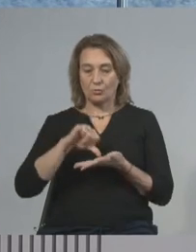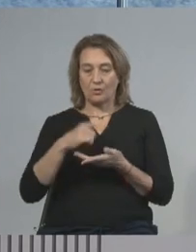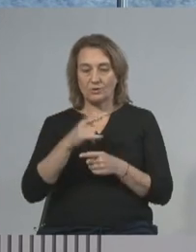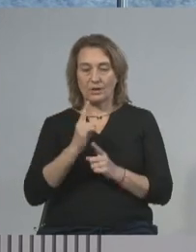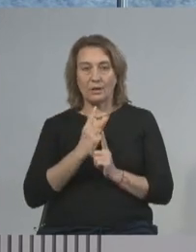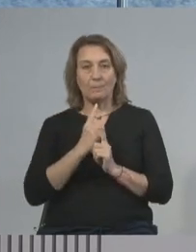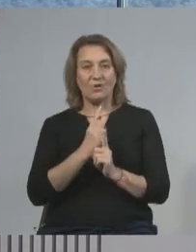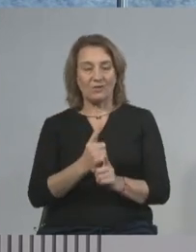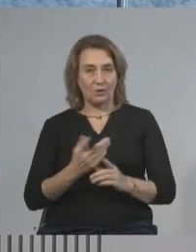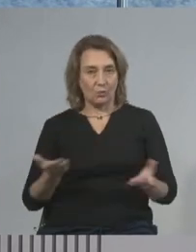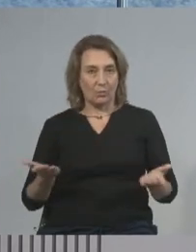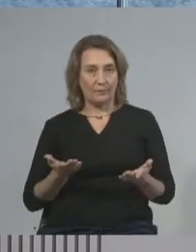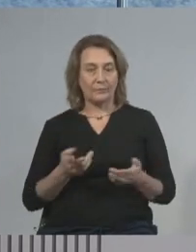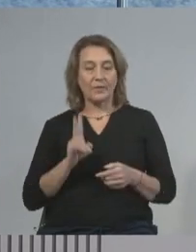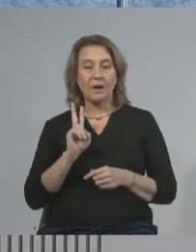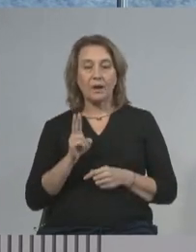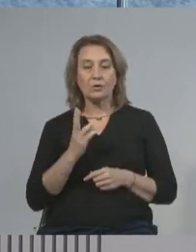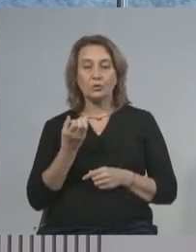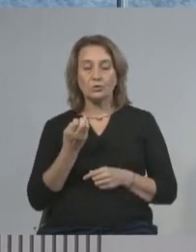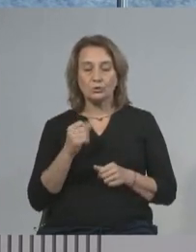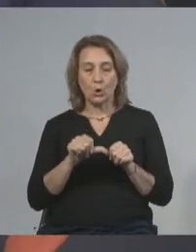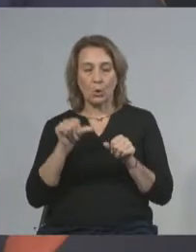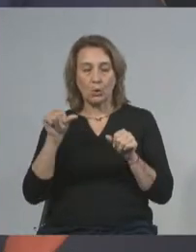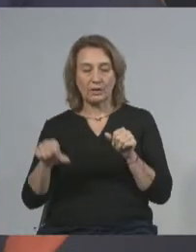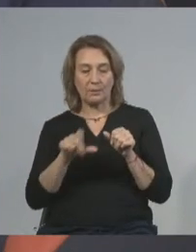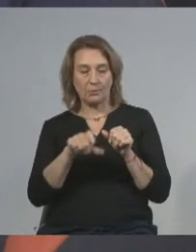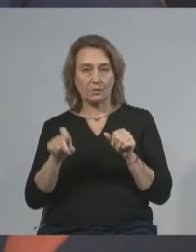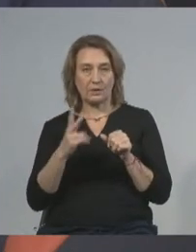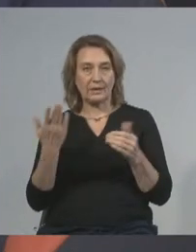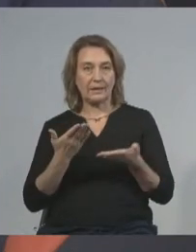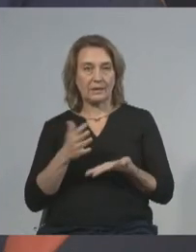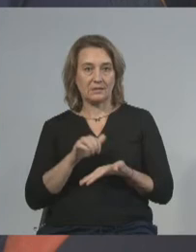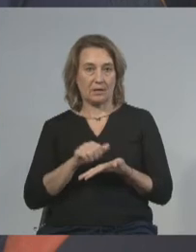to be as a provider into these new worlds